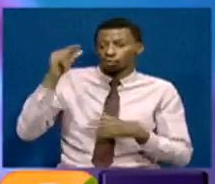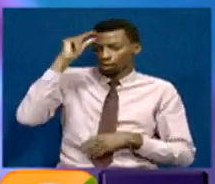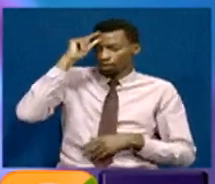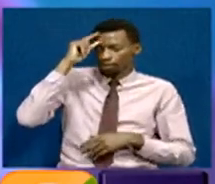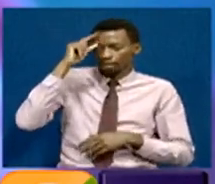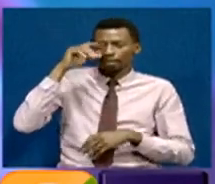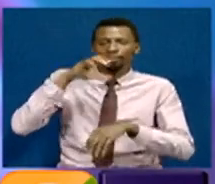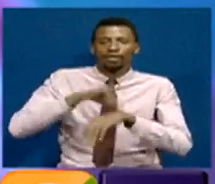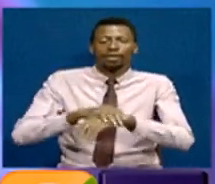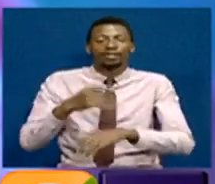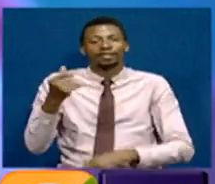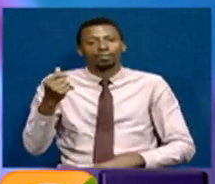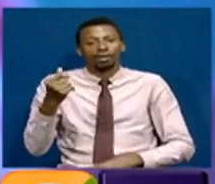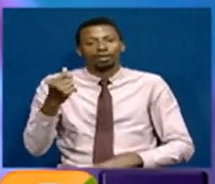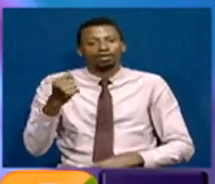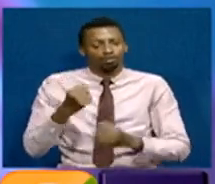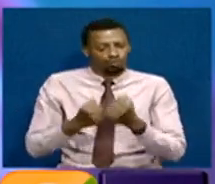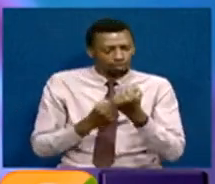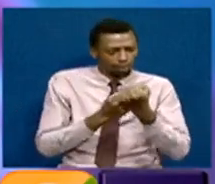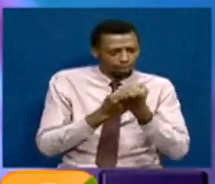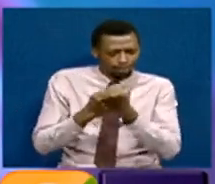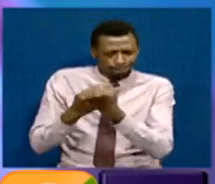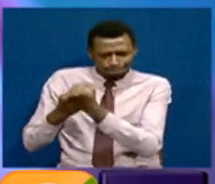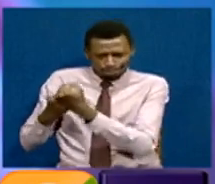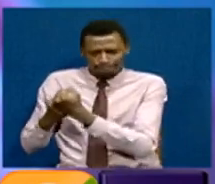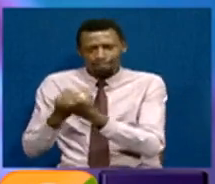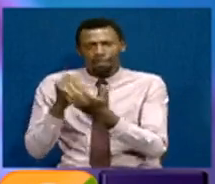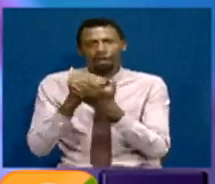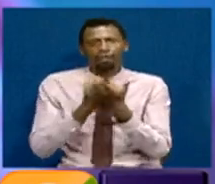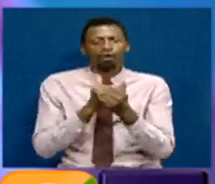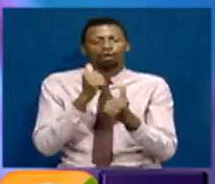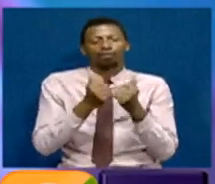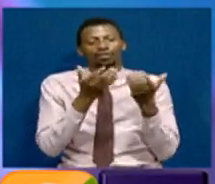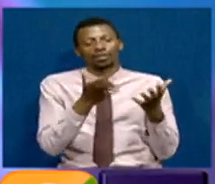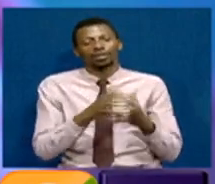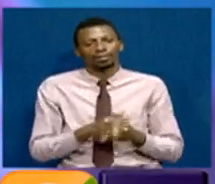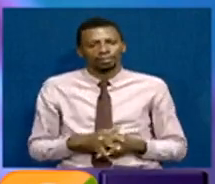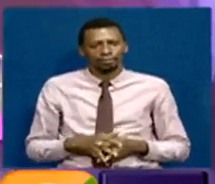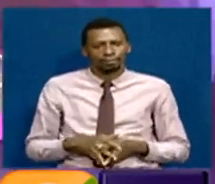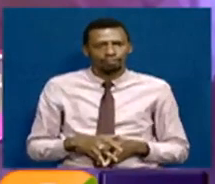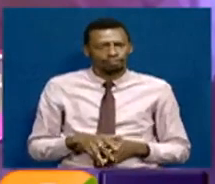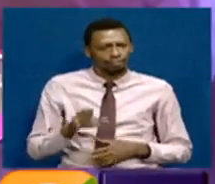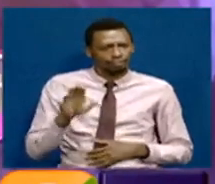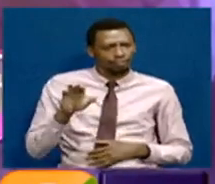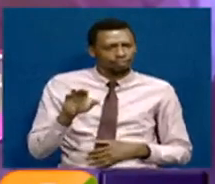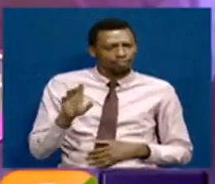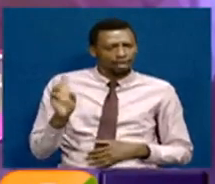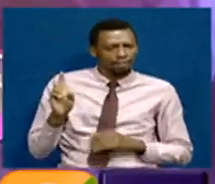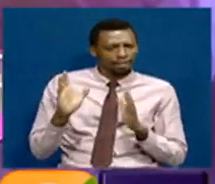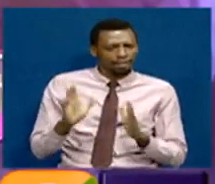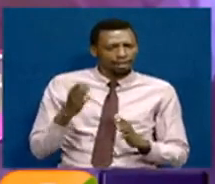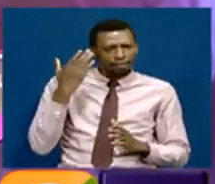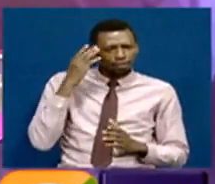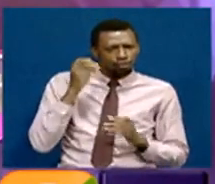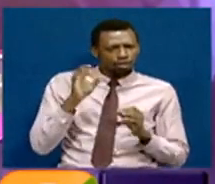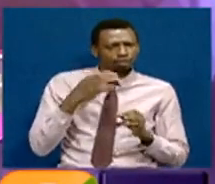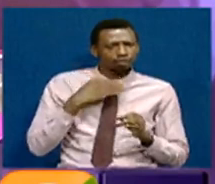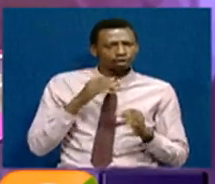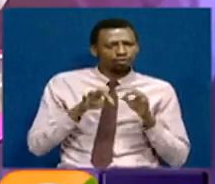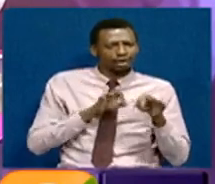revenue to be able to facilitate the programs that it has put in place. And Oziri, I don't know if you would want to clarify, because there has been a